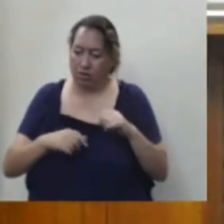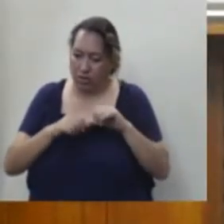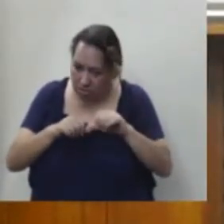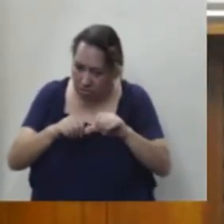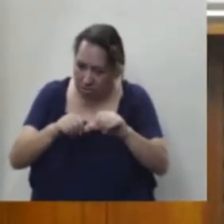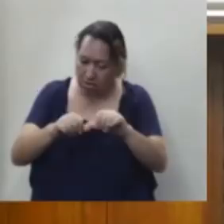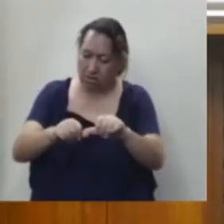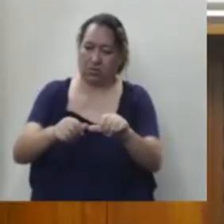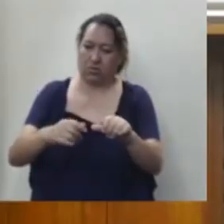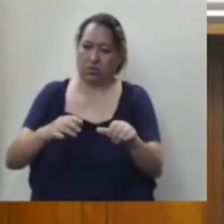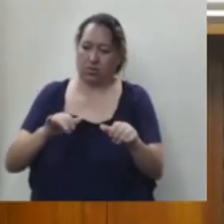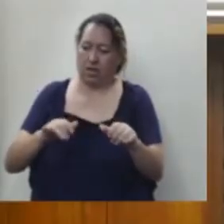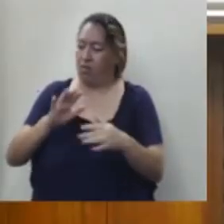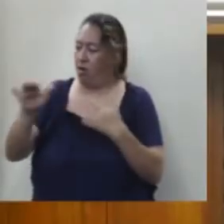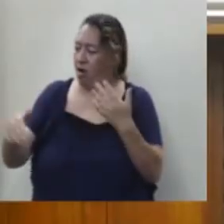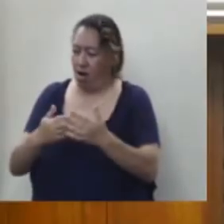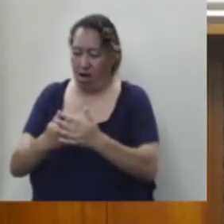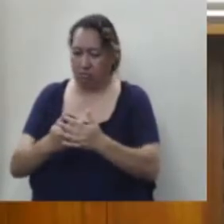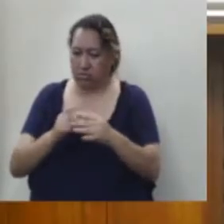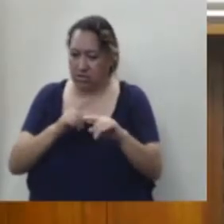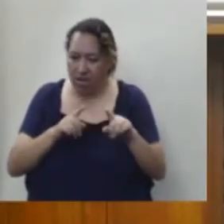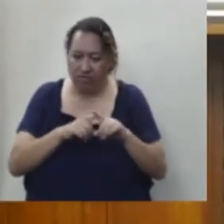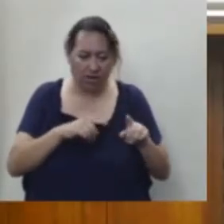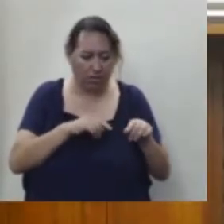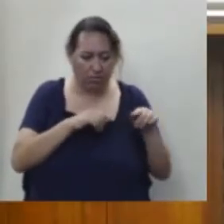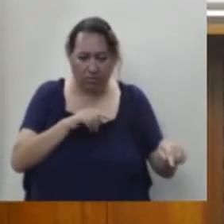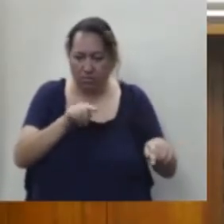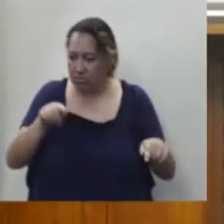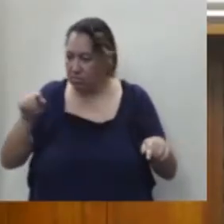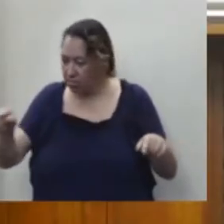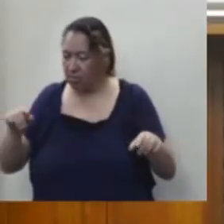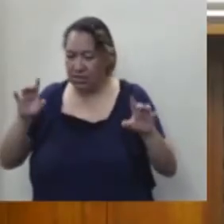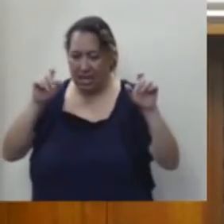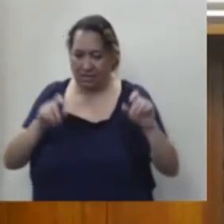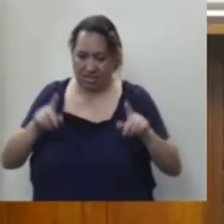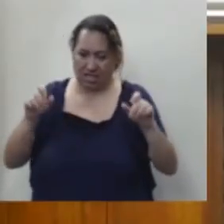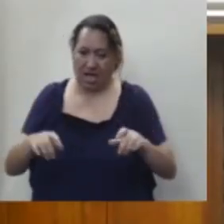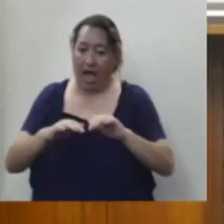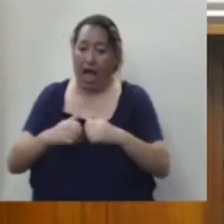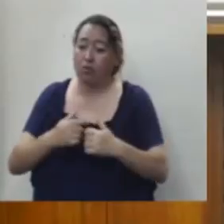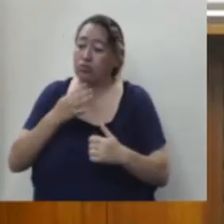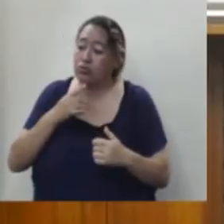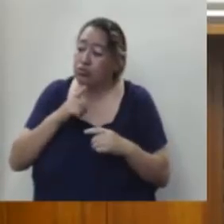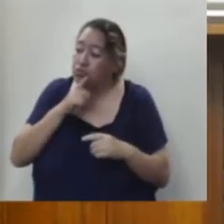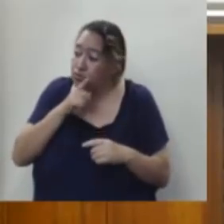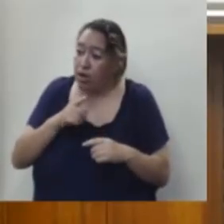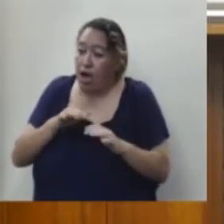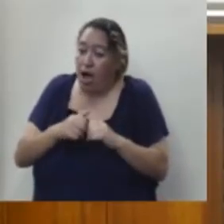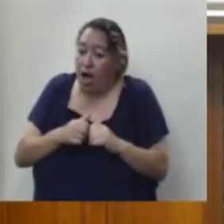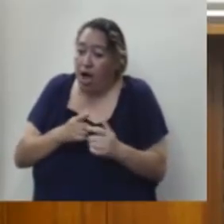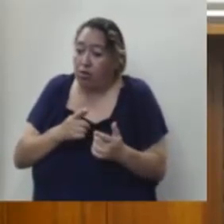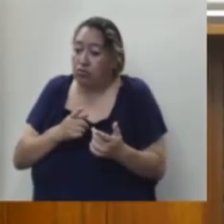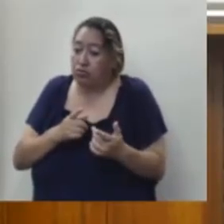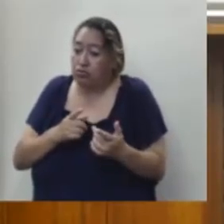these entities testing. Now, how soon we get these orders? As we get one, we